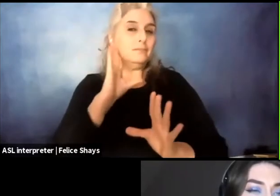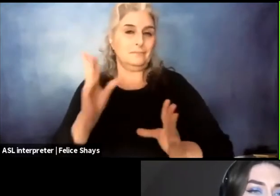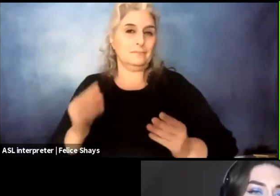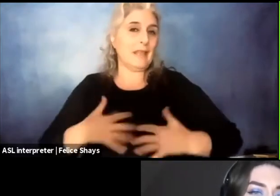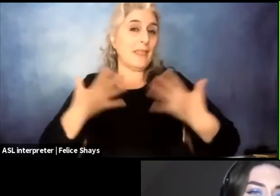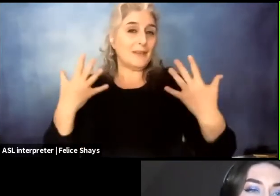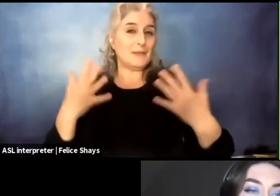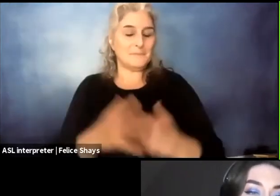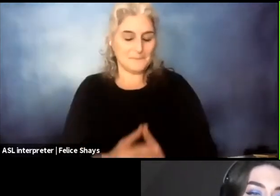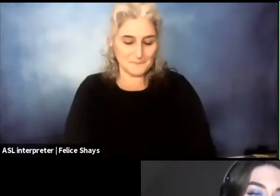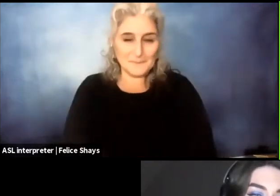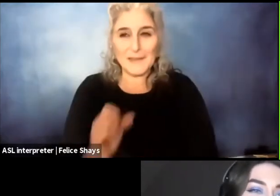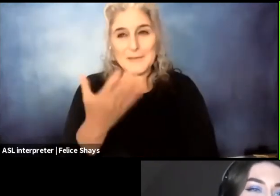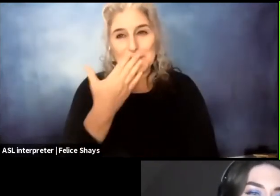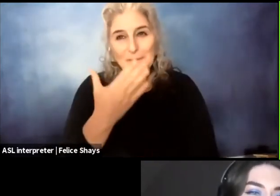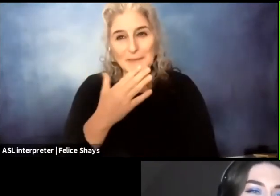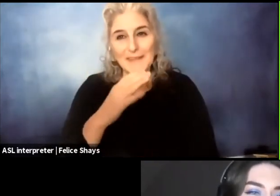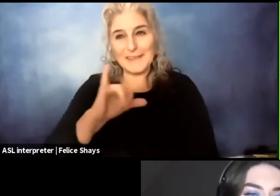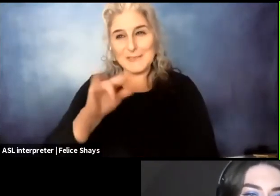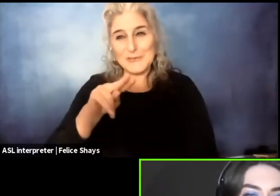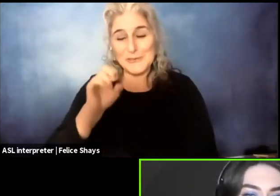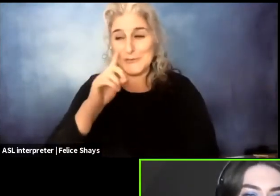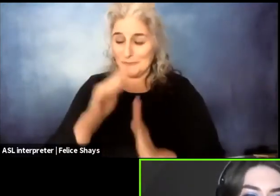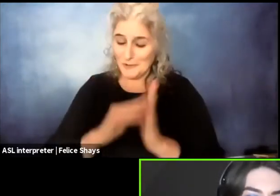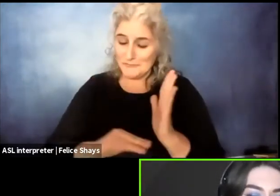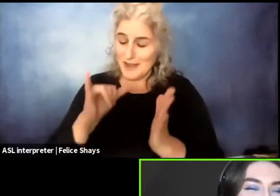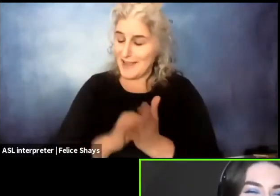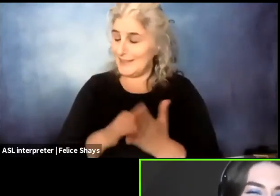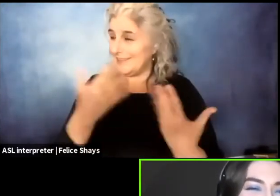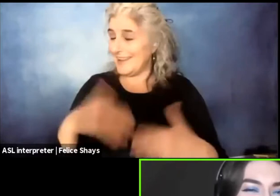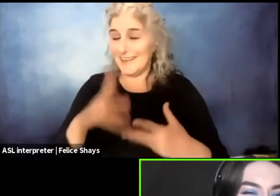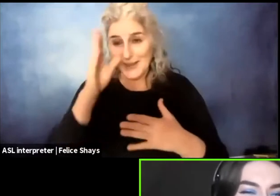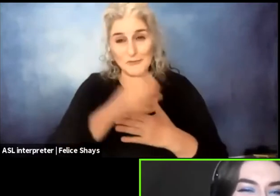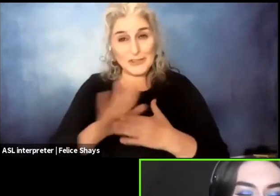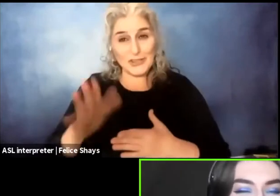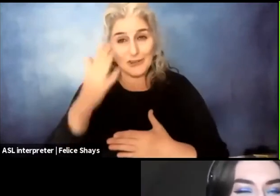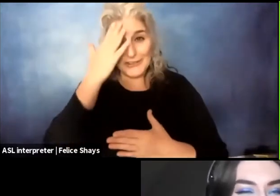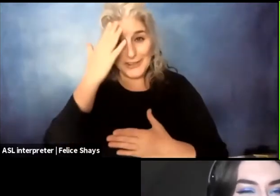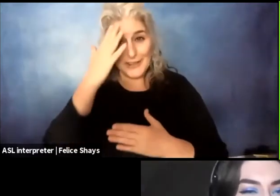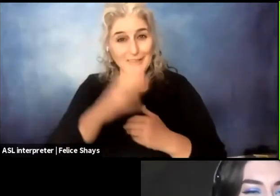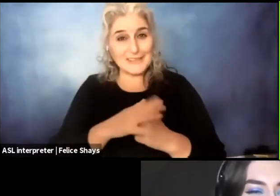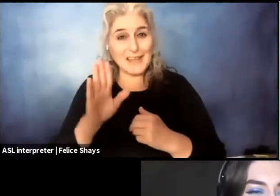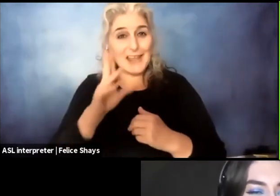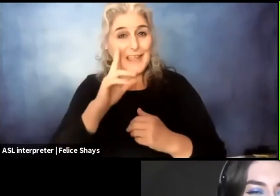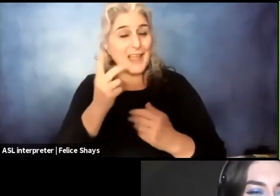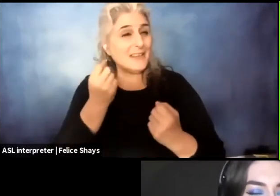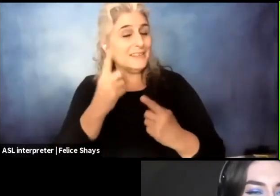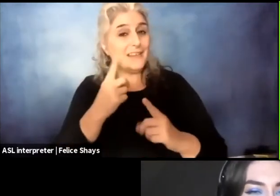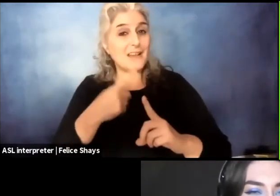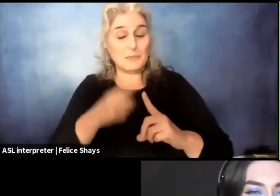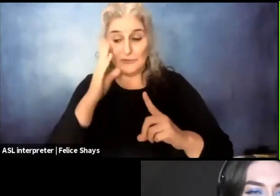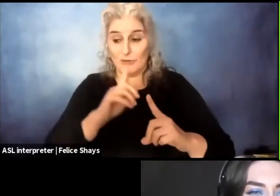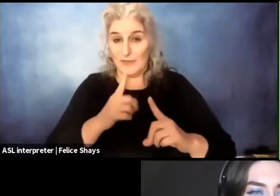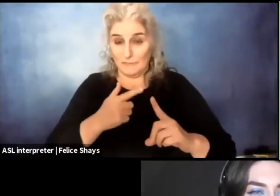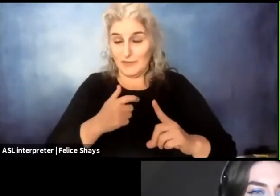So thank you, Juno, for sharing awesome. Your knowledge and perspective, and especially having come from a